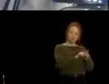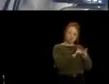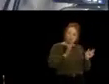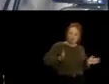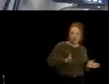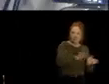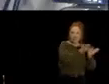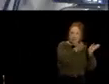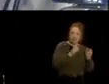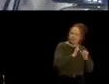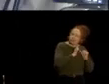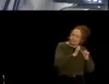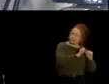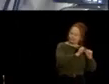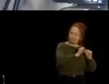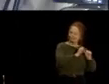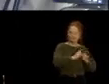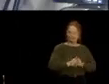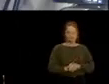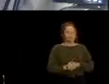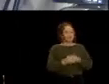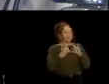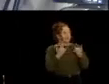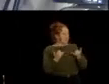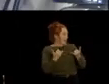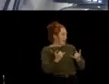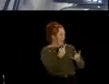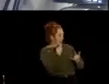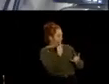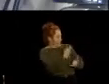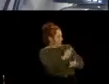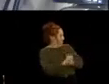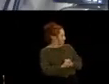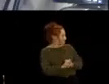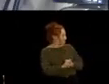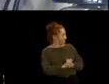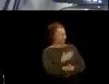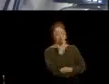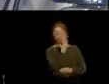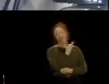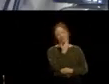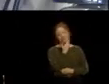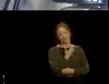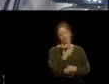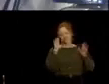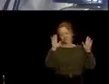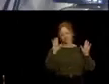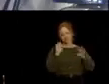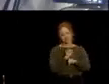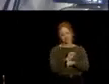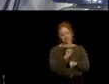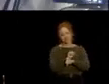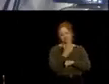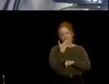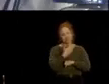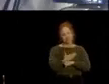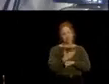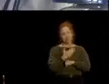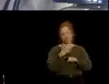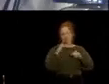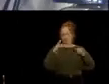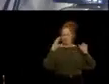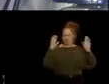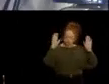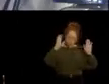carry on. So now I want to say to you, thank you for such a great job. Thank you for this wonderful